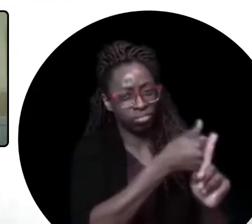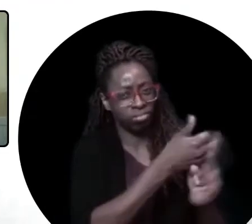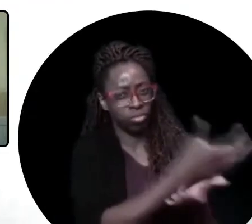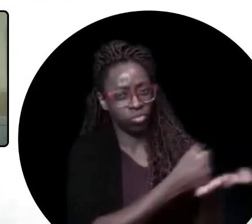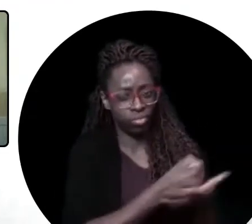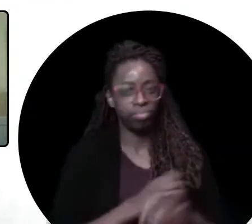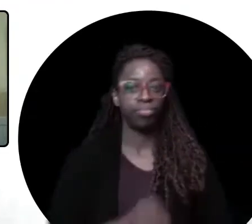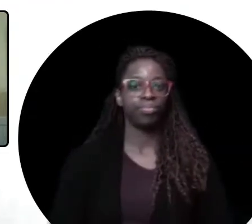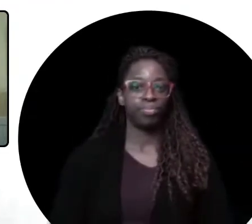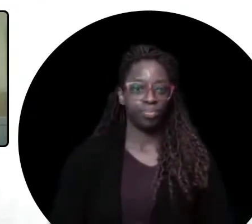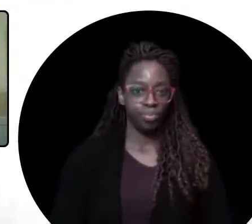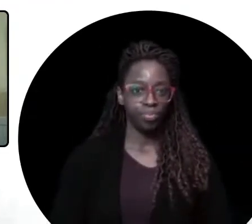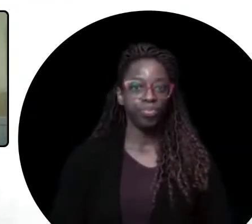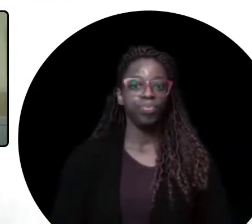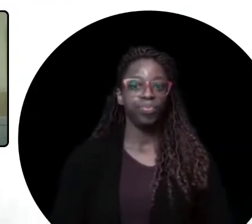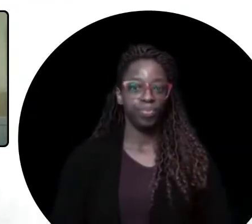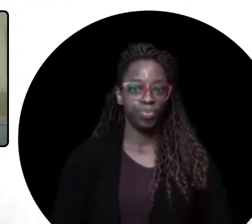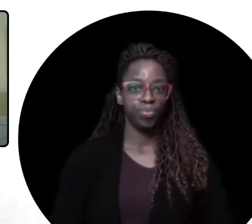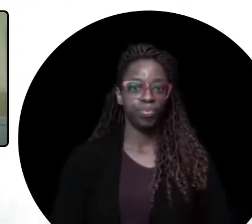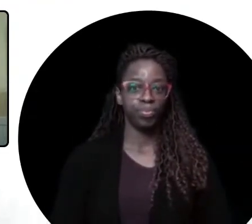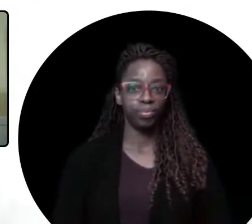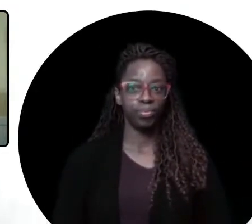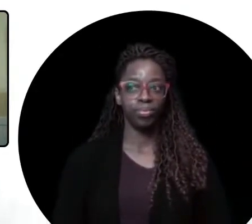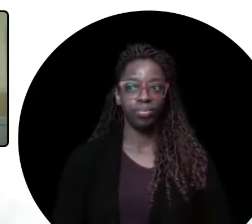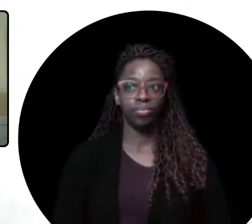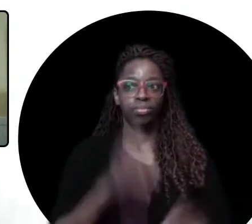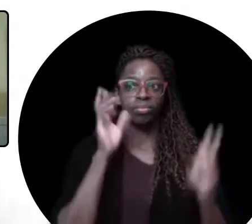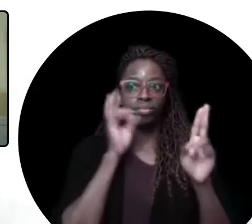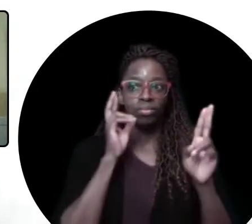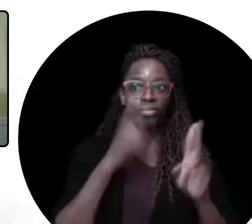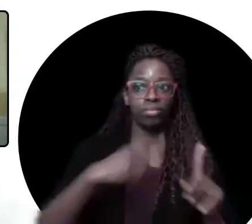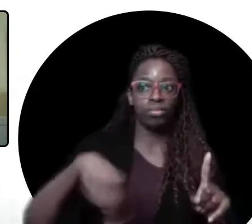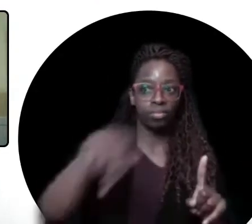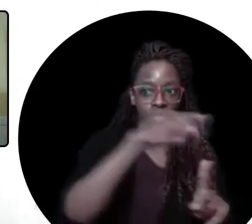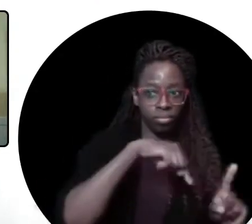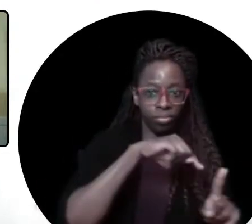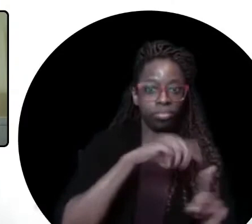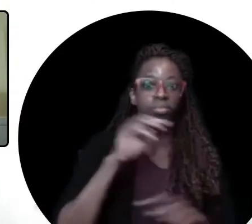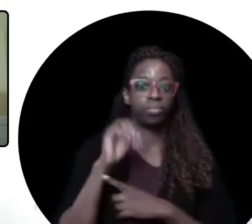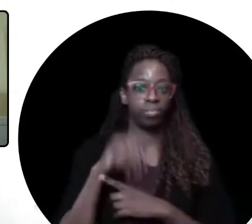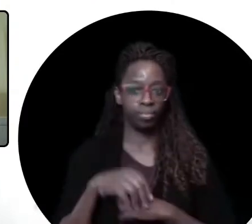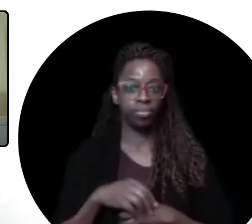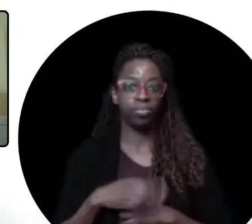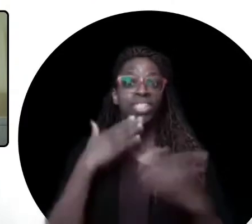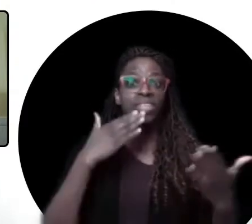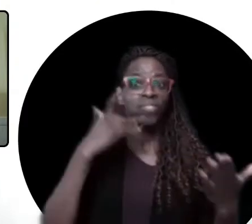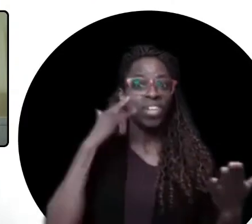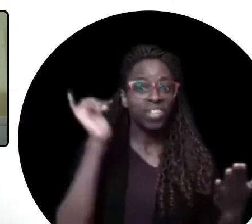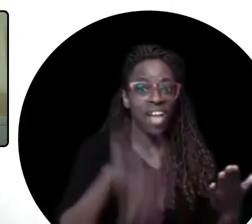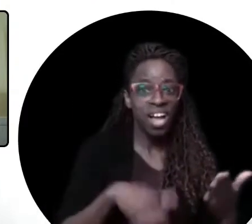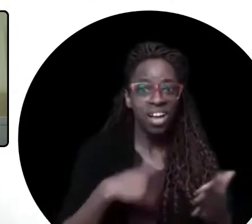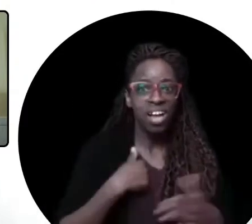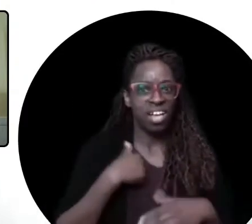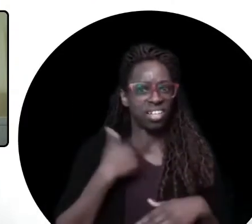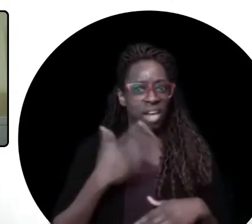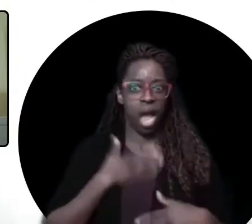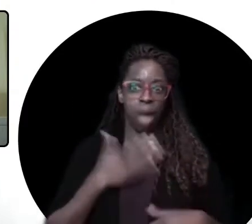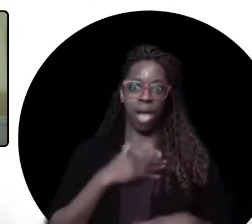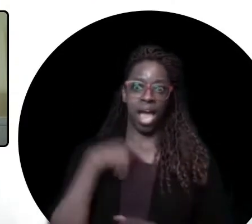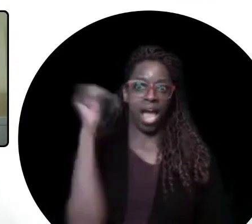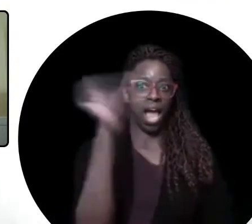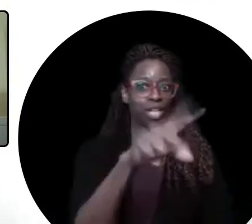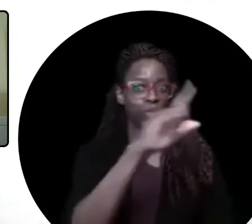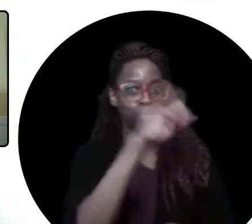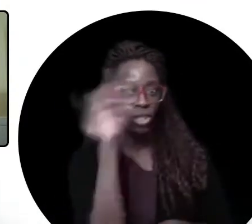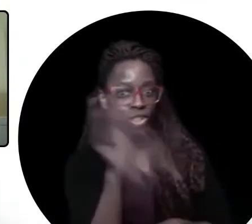Thank you for that. I'm glad I asked the question because I was curious. I don't know about everybody else. Leti, I have